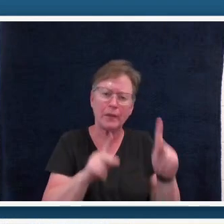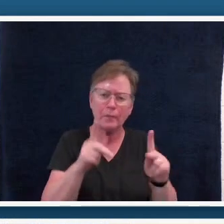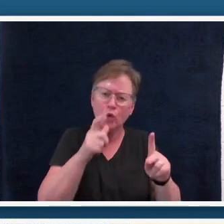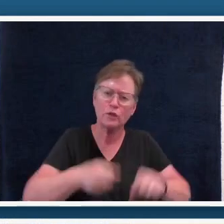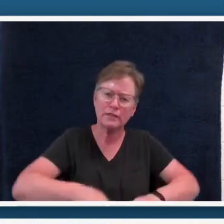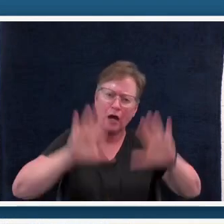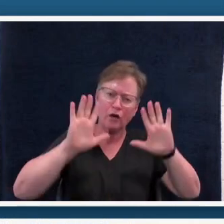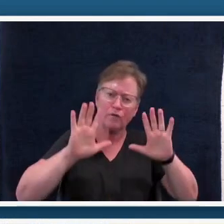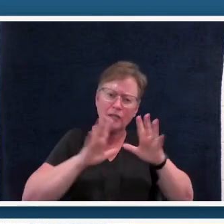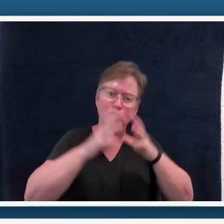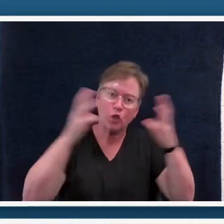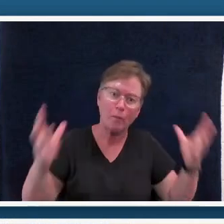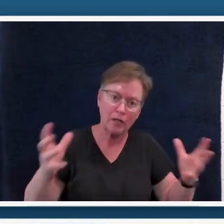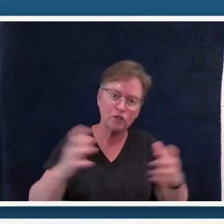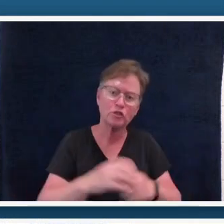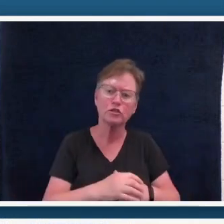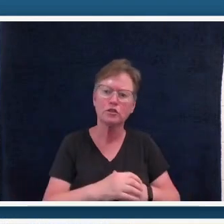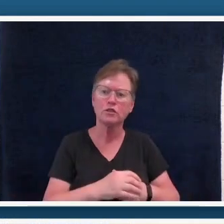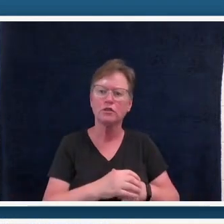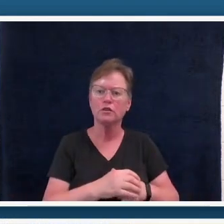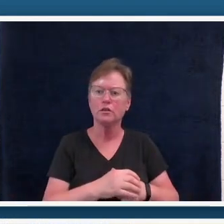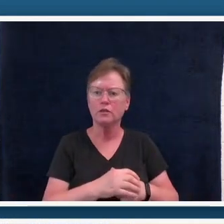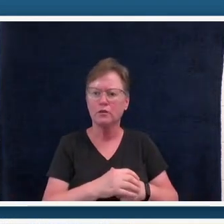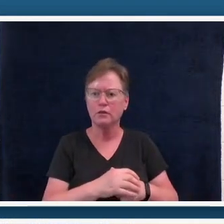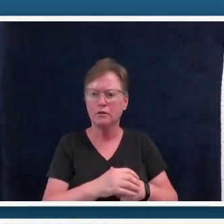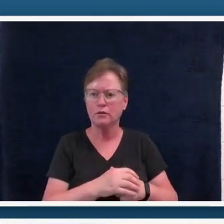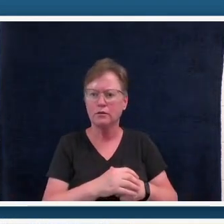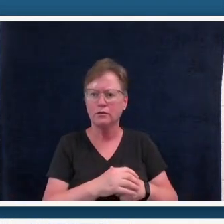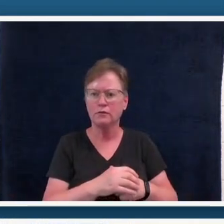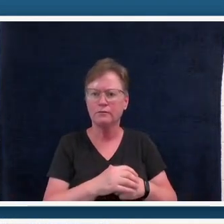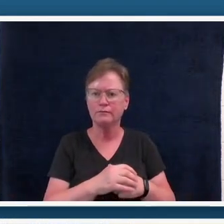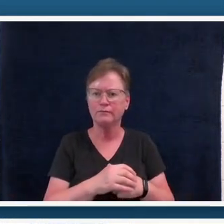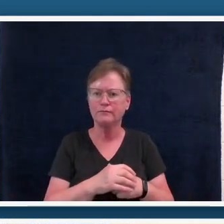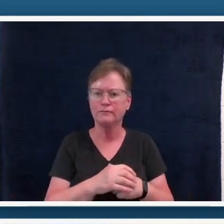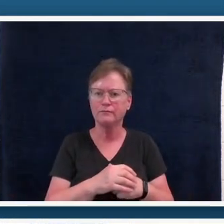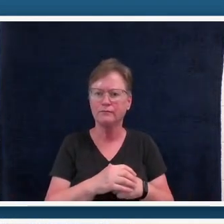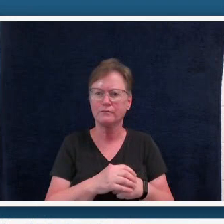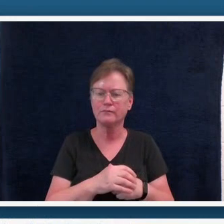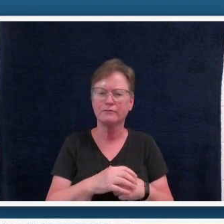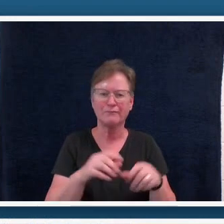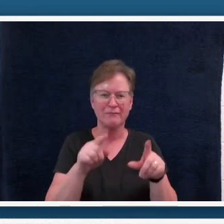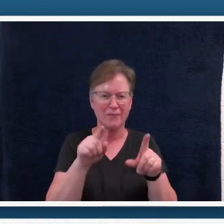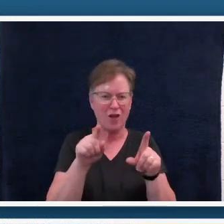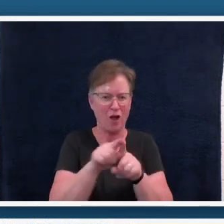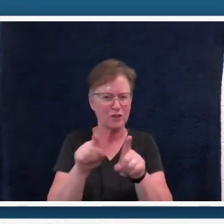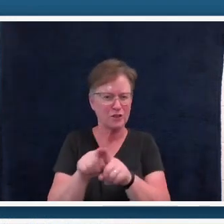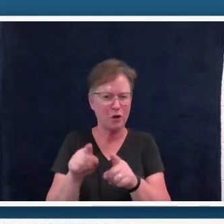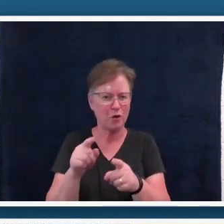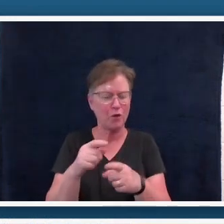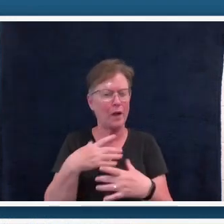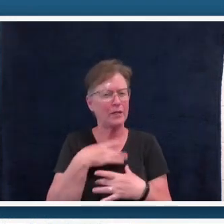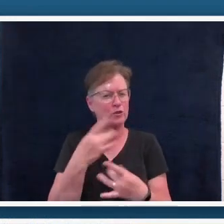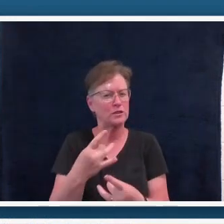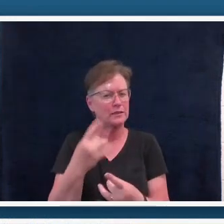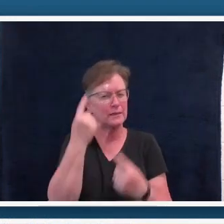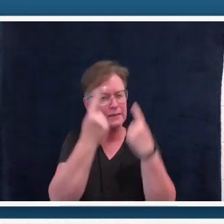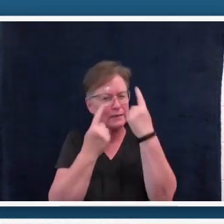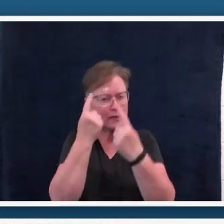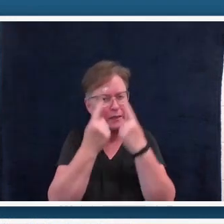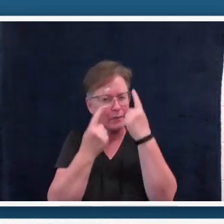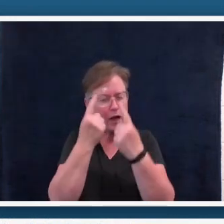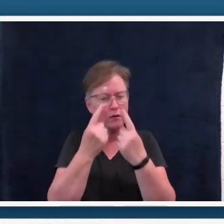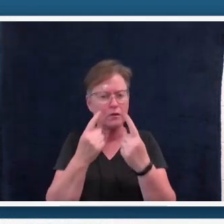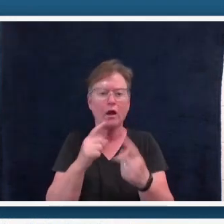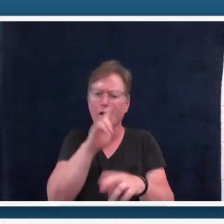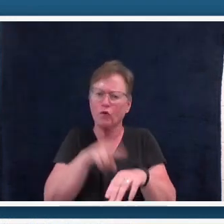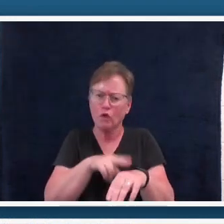Yeah. I'm struck by a lot of the same things. And then I'm also, really interested in thinking about how, of course, these are US stamps, right?